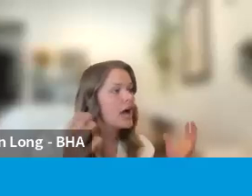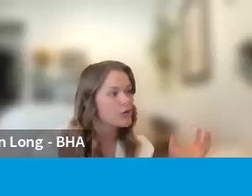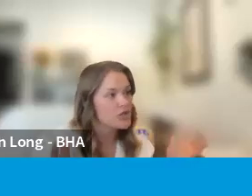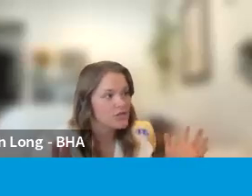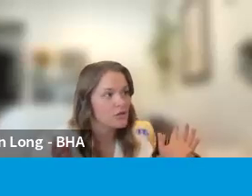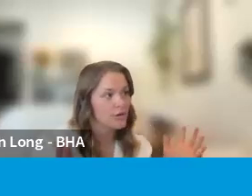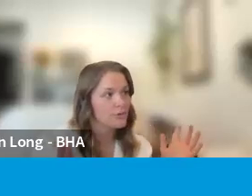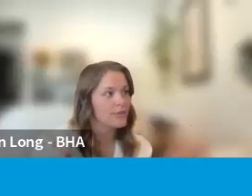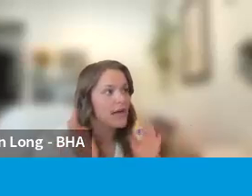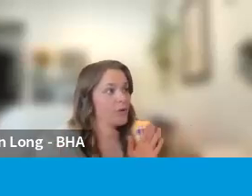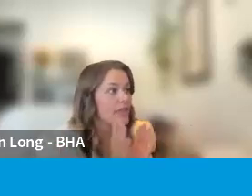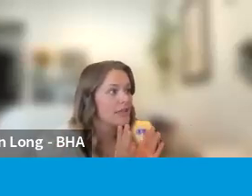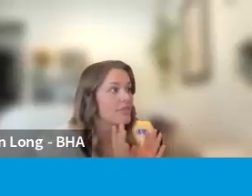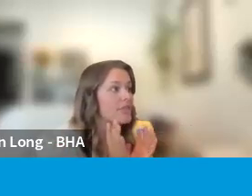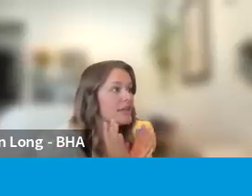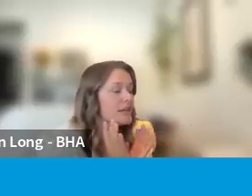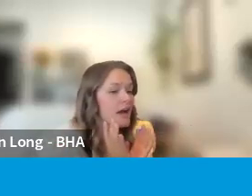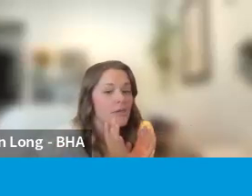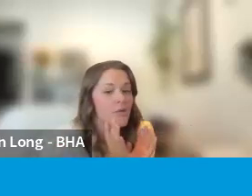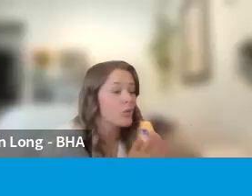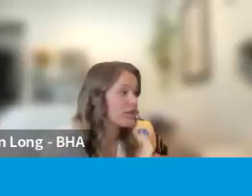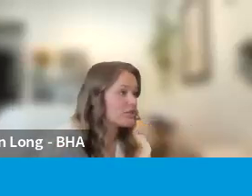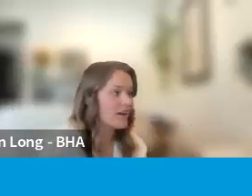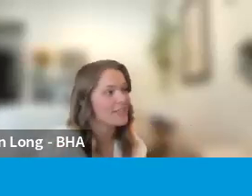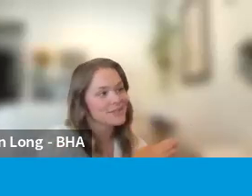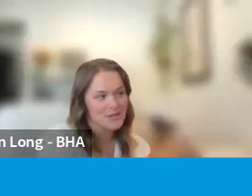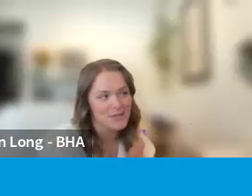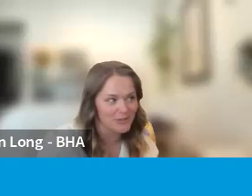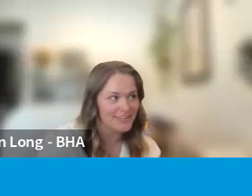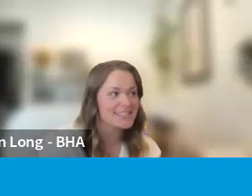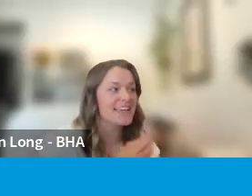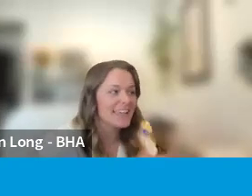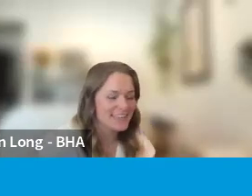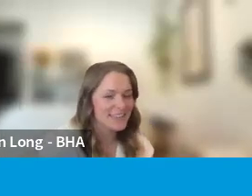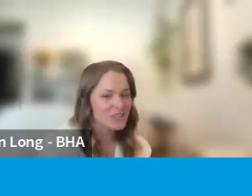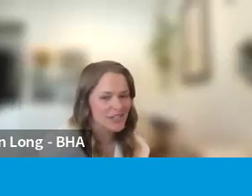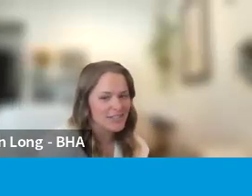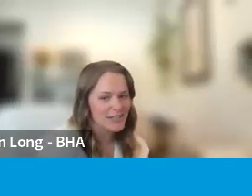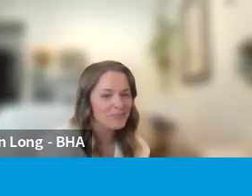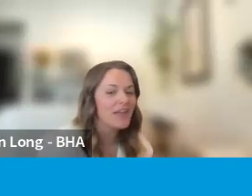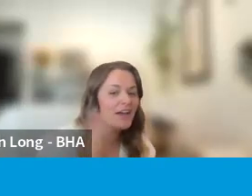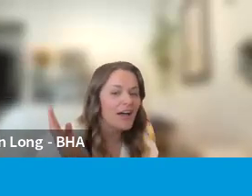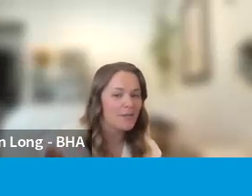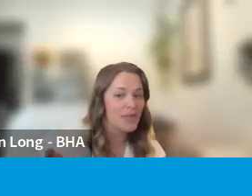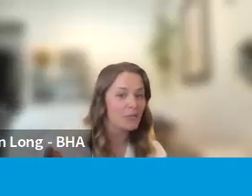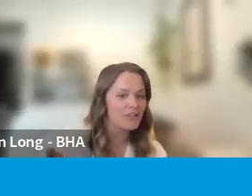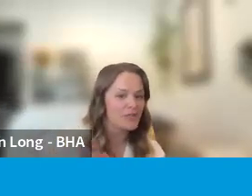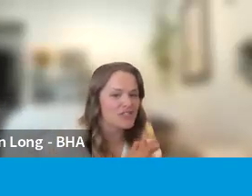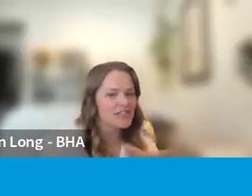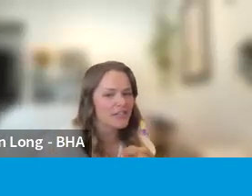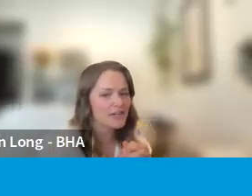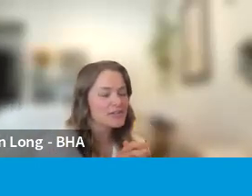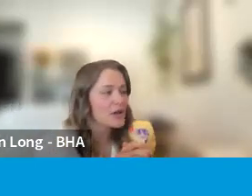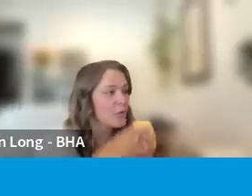views. And we're trying to incorporate that within the working doc that is also linked in the agenda that we